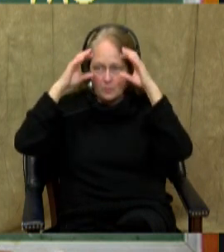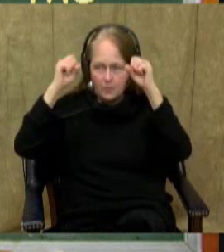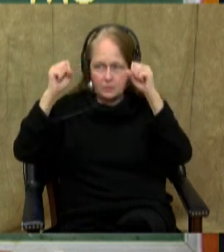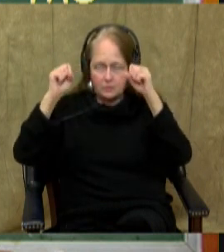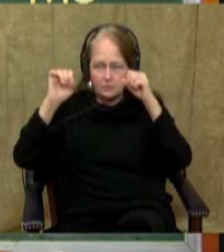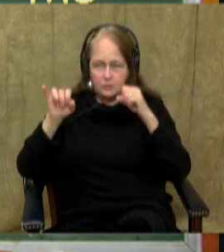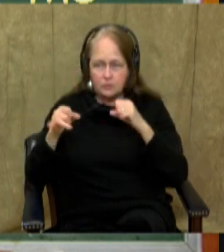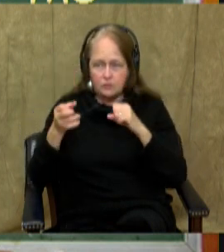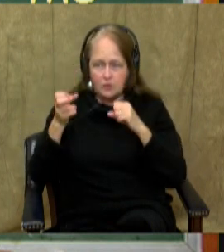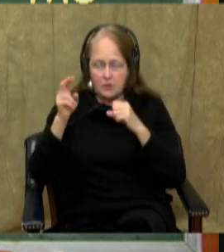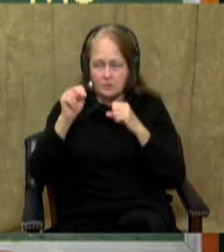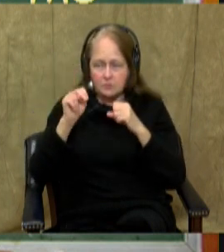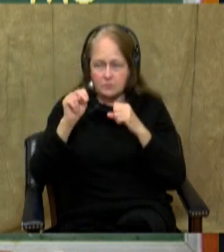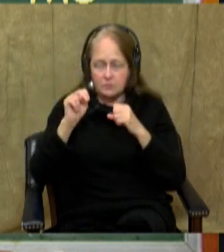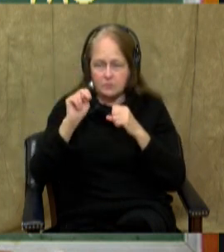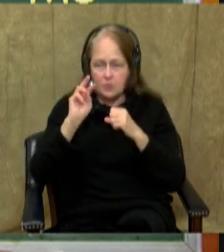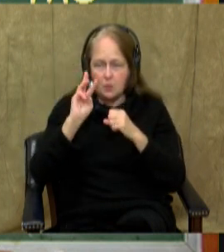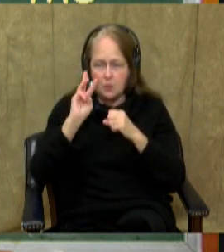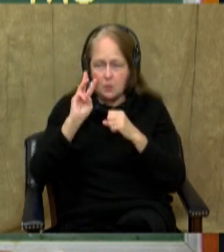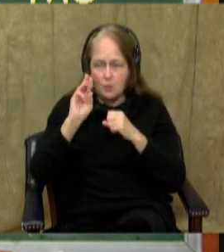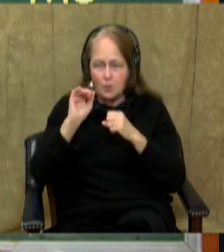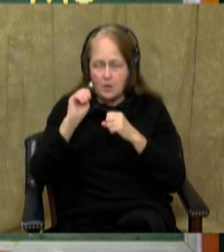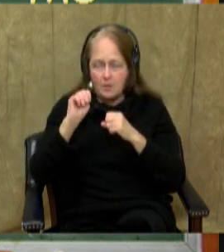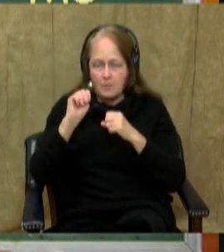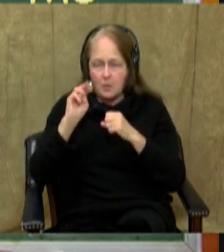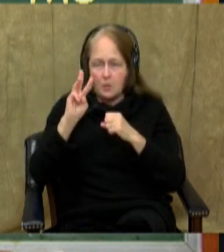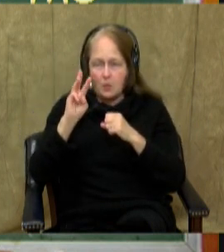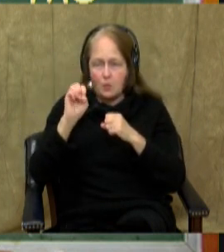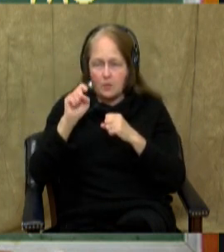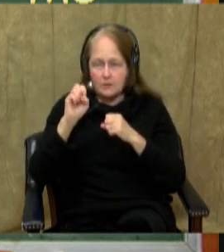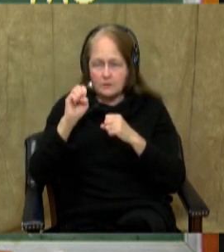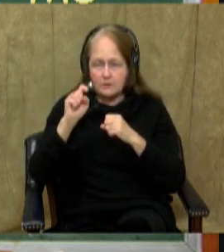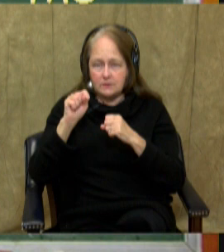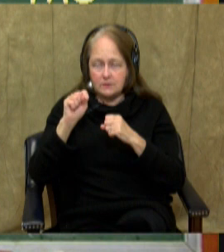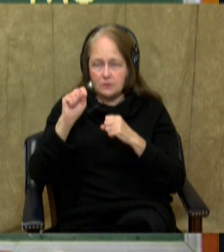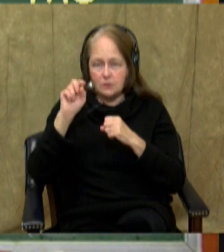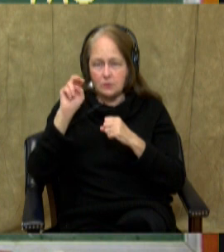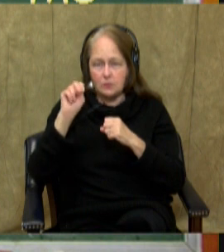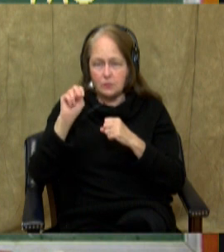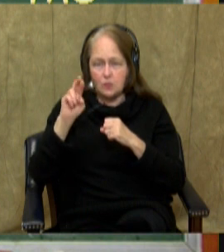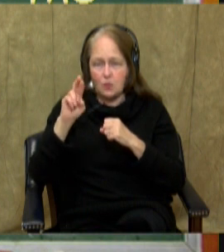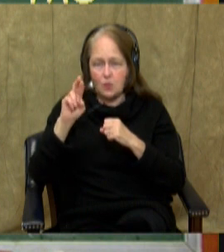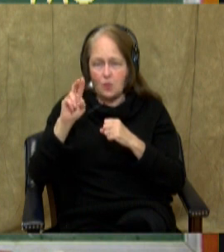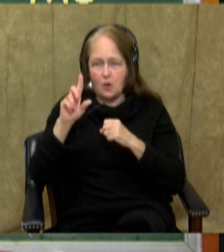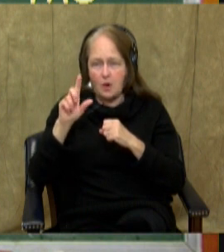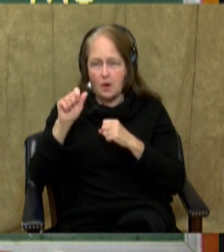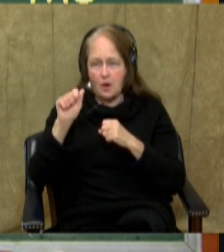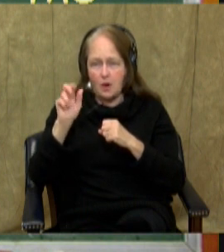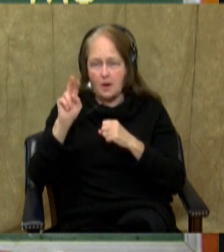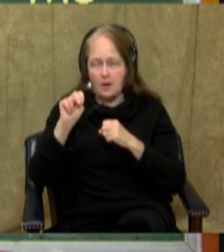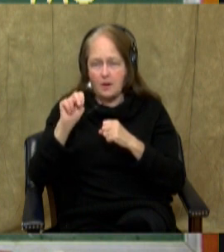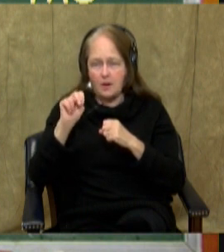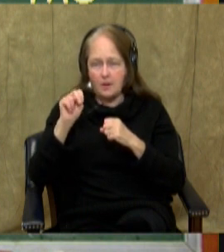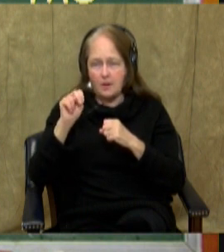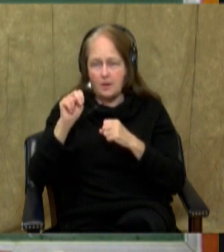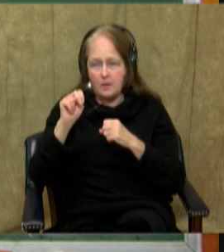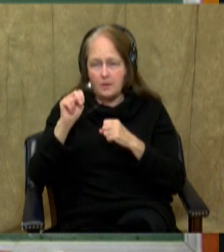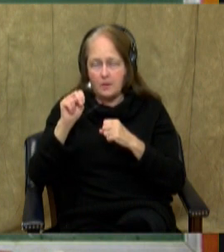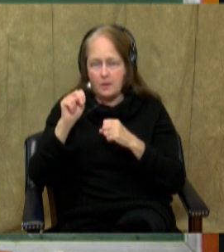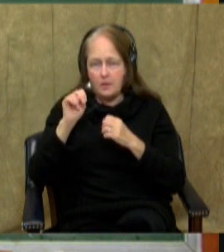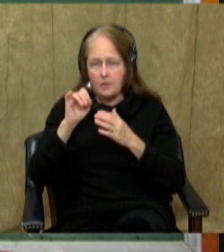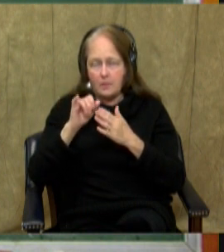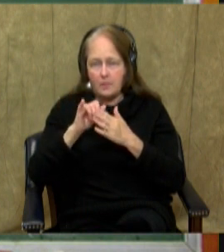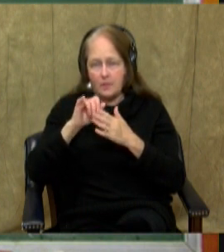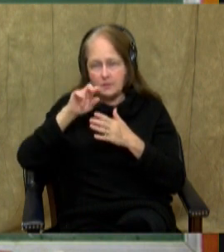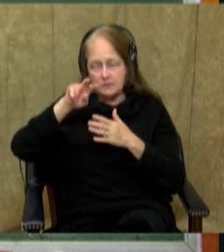Johnson. William Westmoreland, he was a commander of the U.S. ground forces in Vietnam.